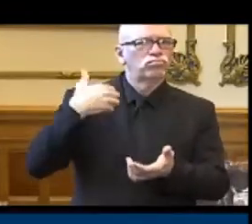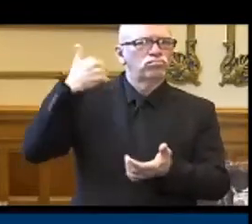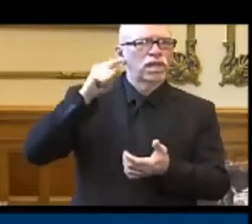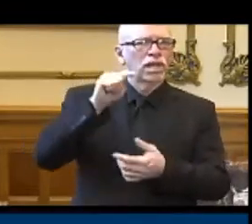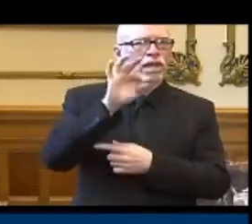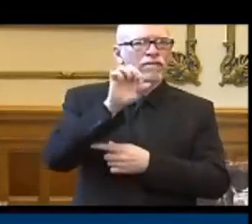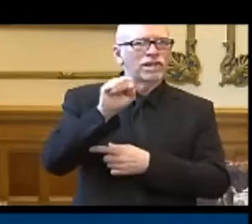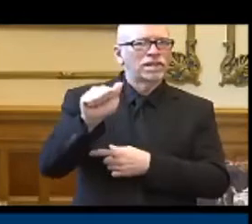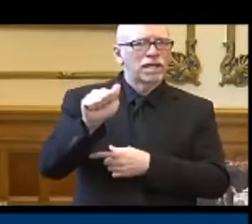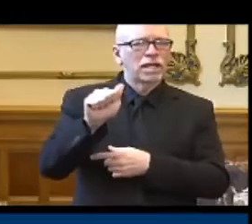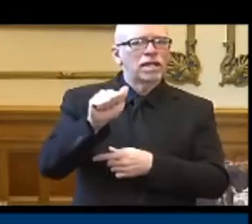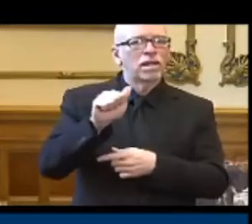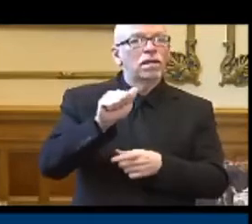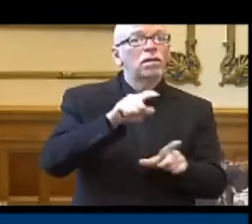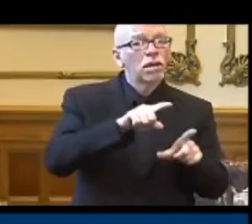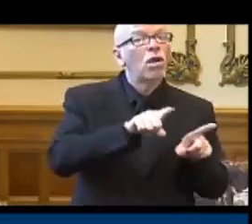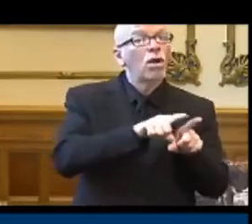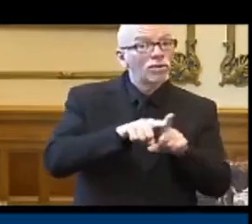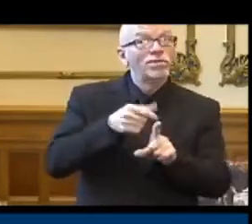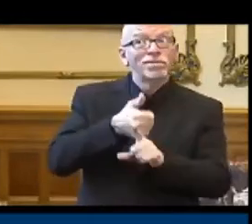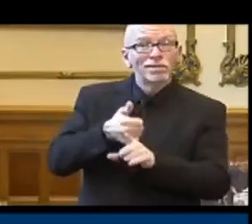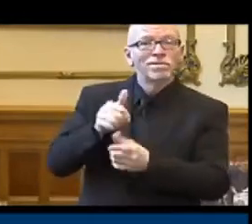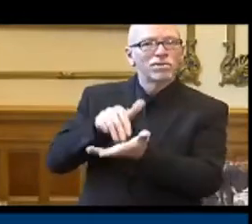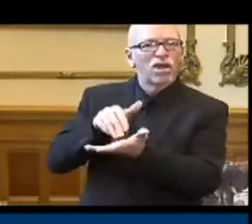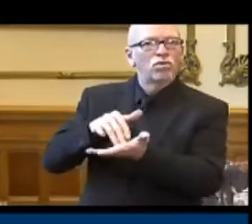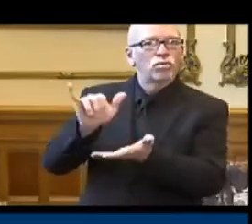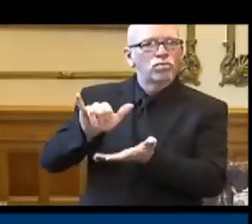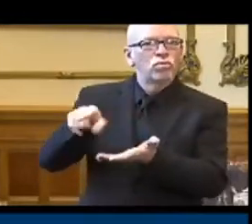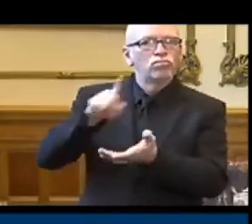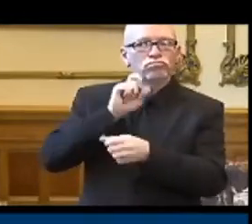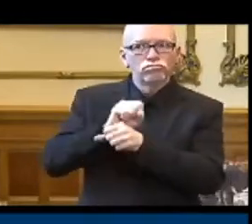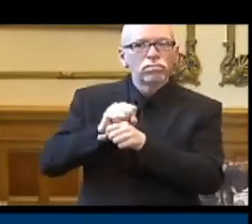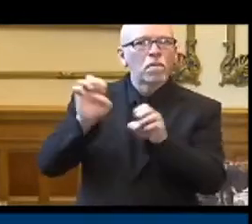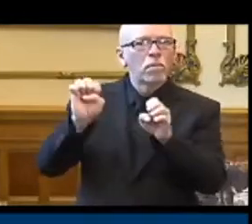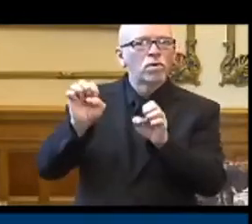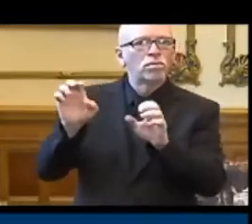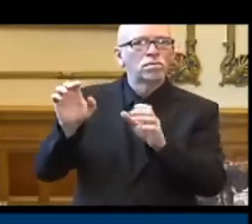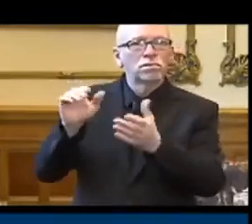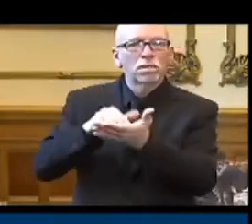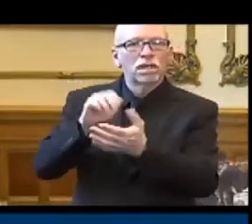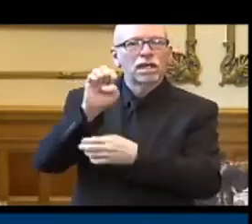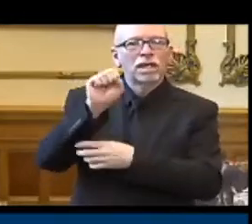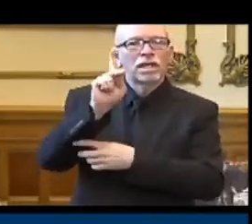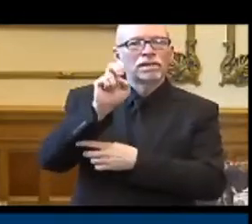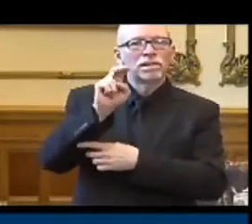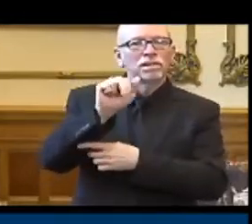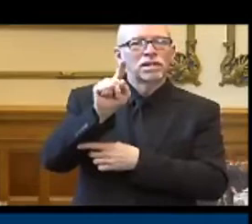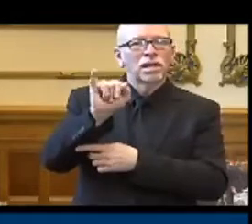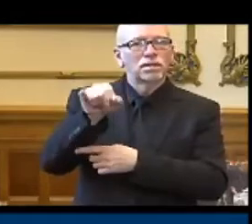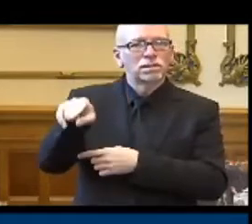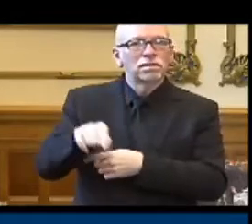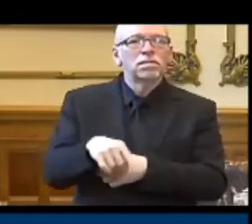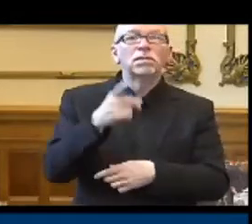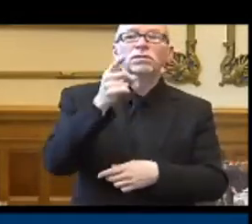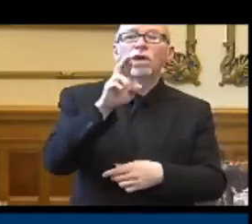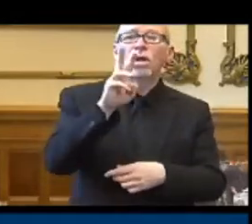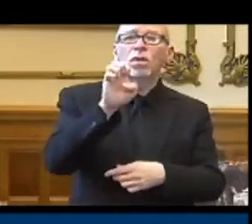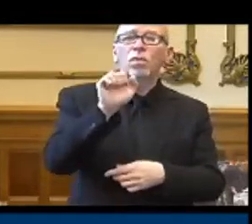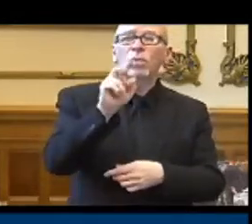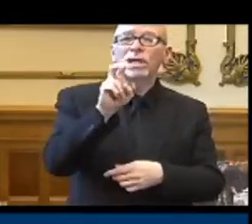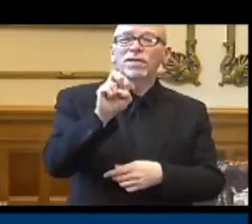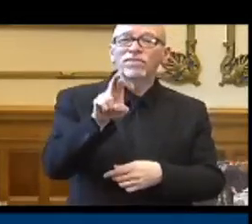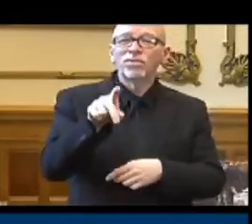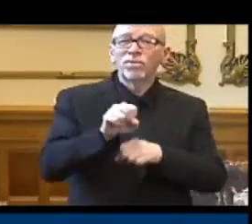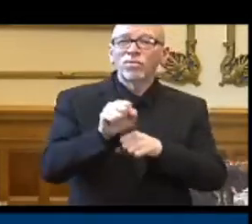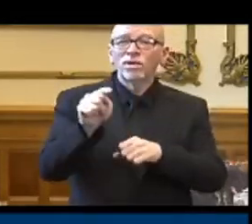FSSA, but he also practices medicine, emergency medicine at Eskenazi. Dr. Weaver, who works